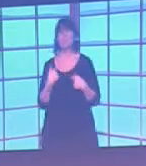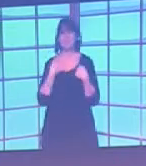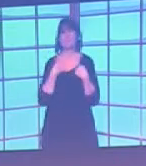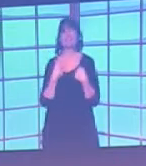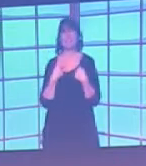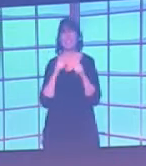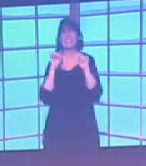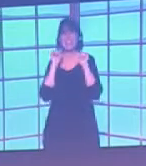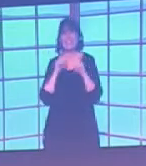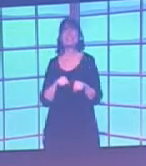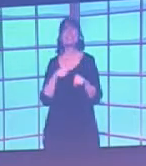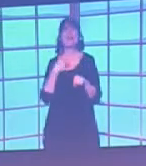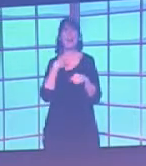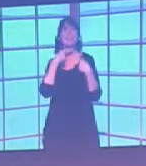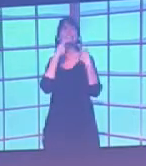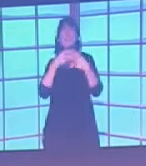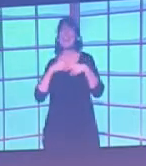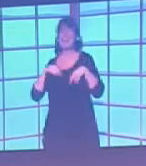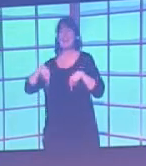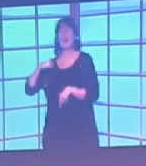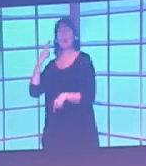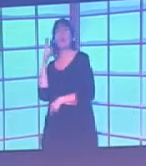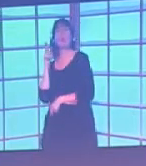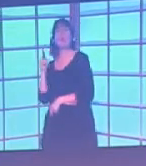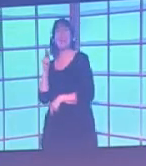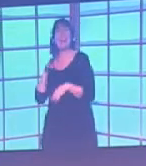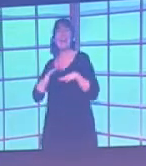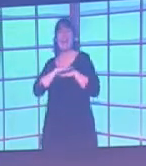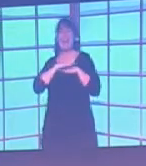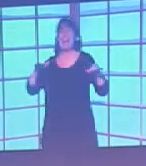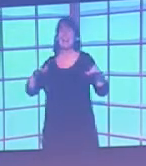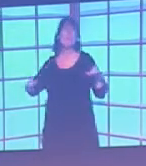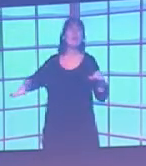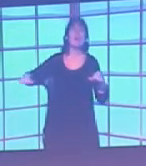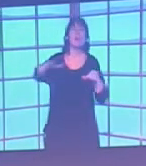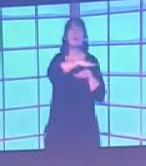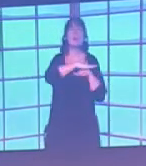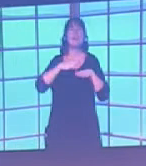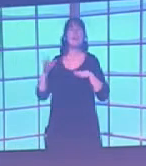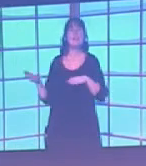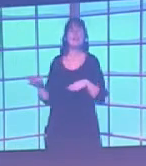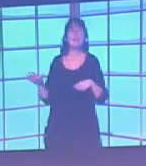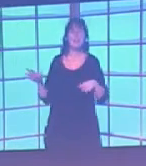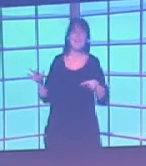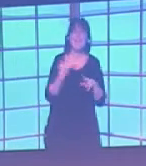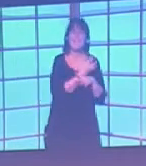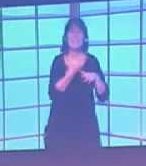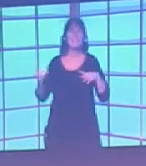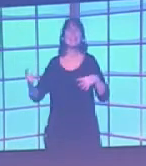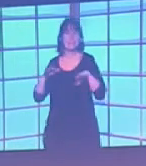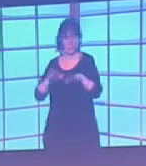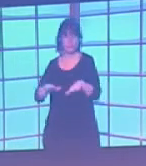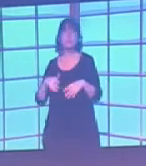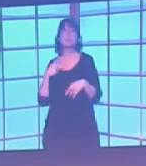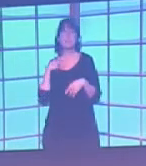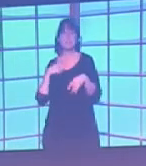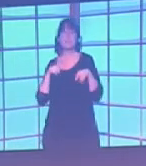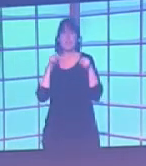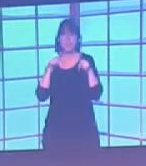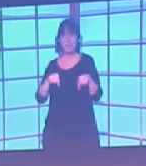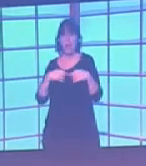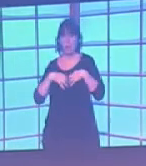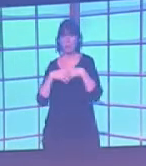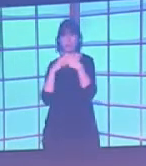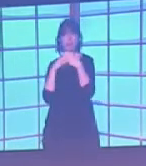the experience of Level Playing Field, having been on the journey with Level Playing Field. It can be motivated by a number of things. Level Playing Field was formed